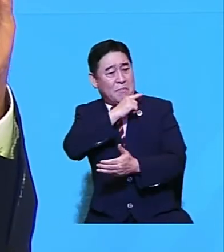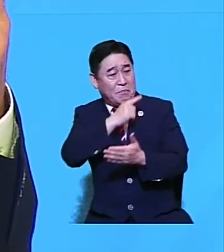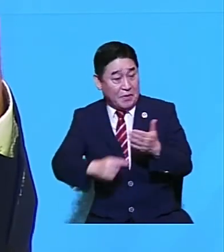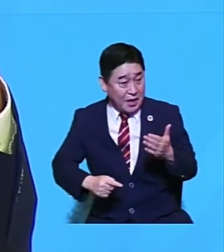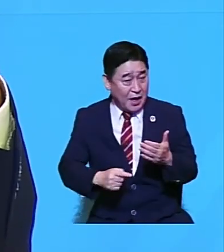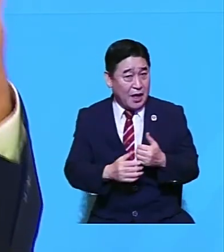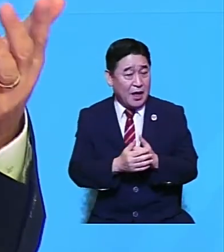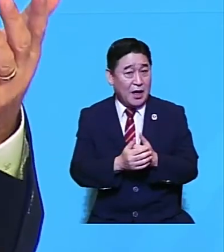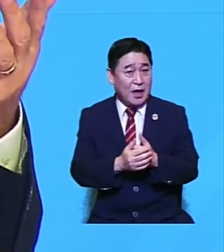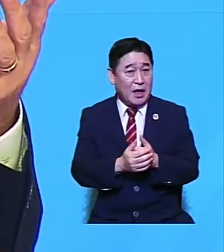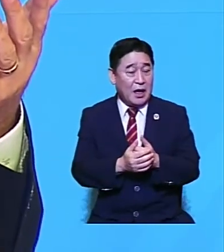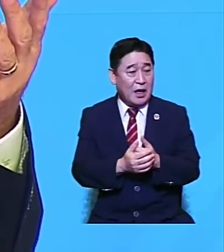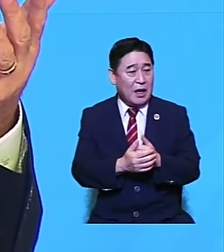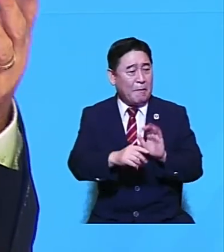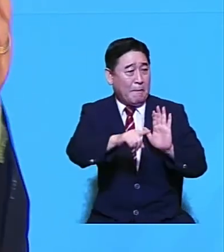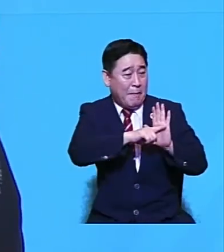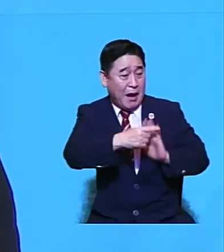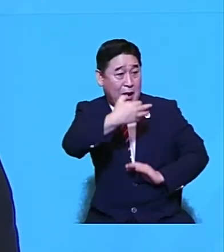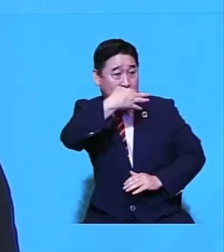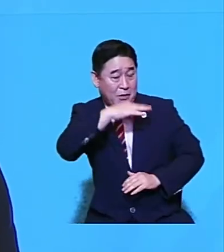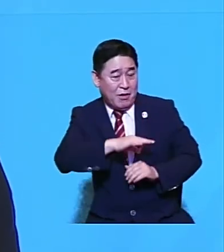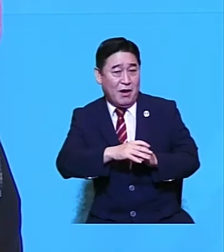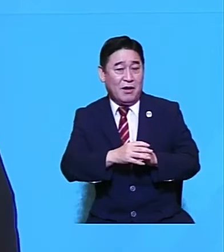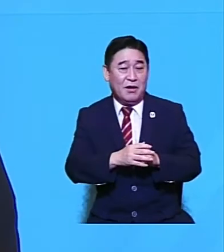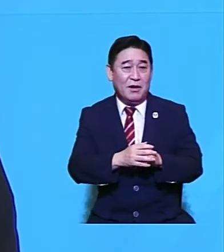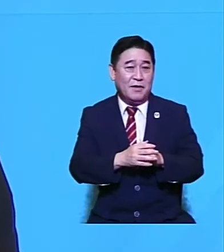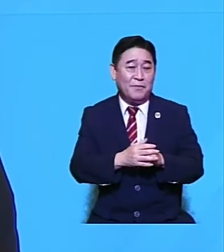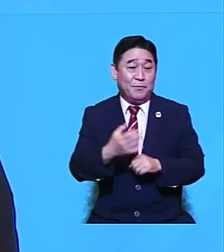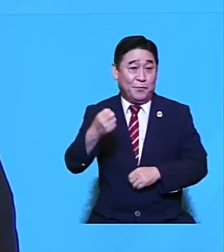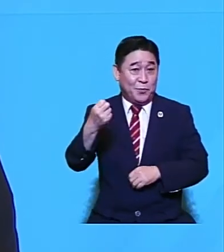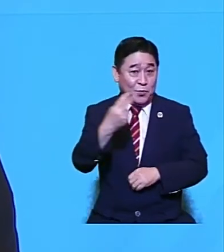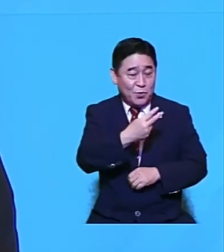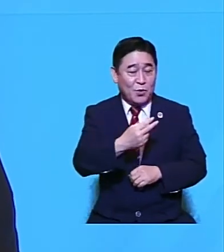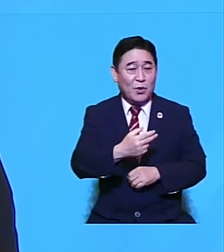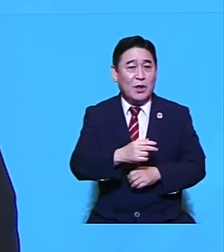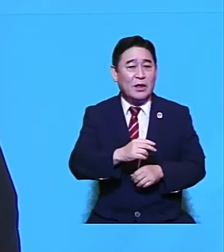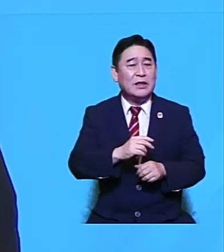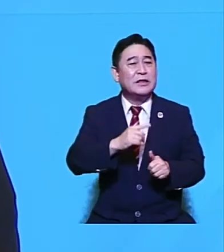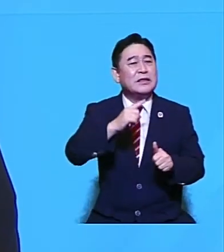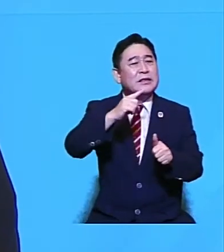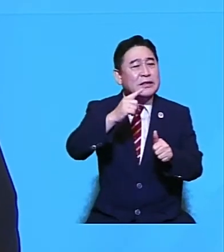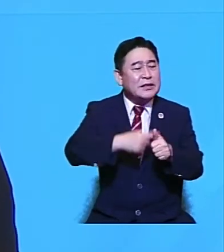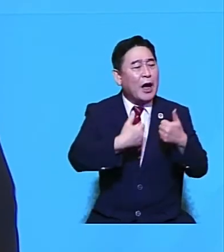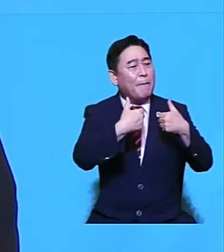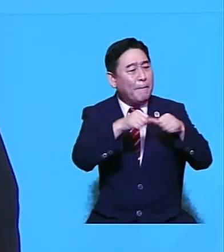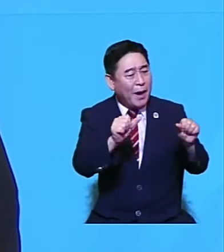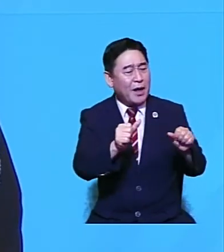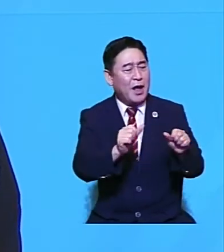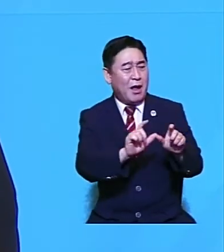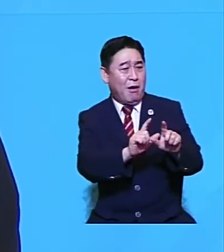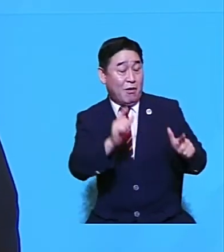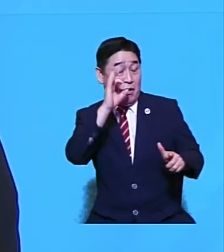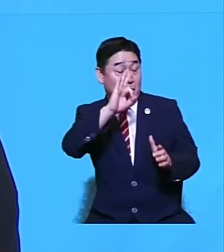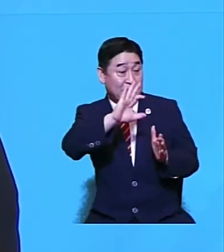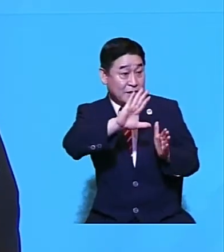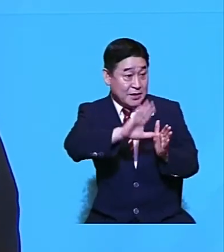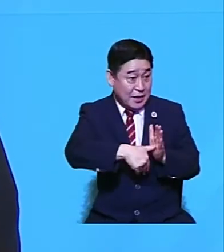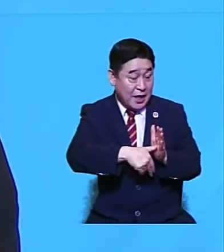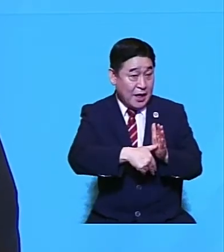change, the biodegradation. So it was always the case that from an economic perspective, which is what governments should